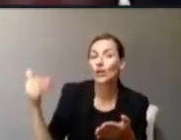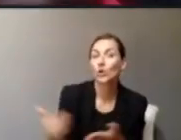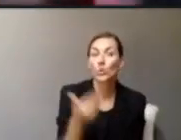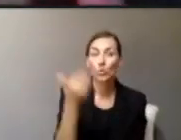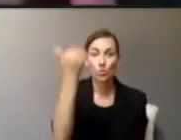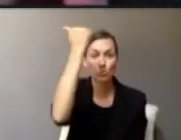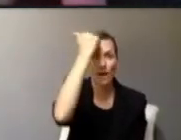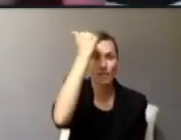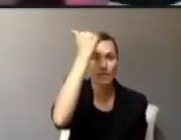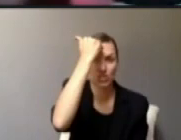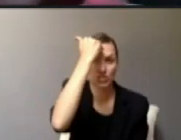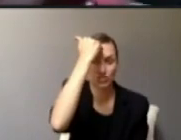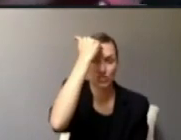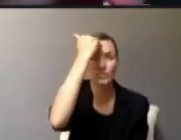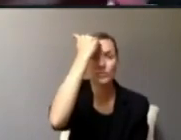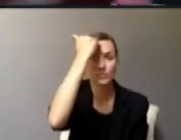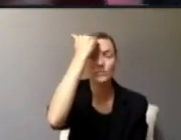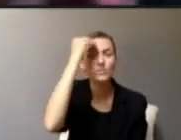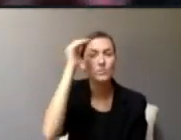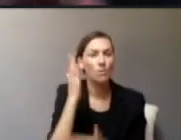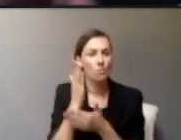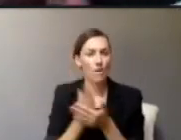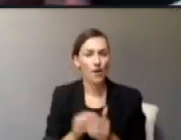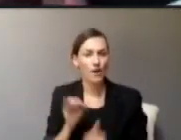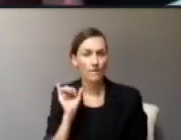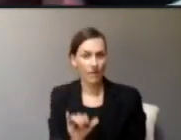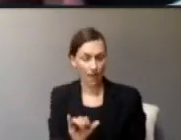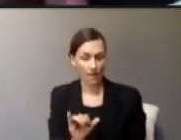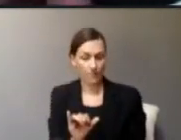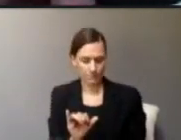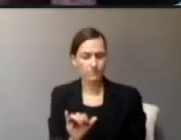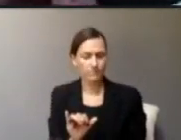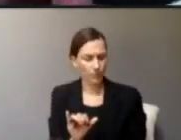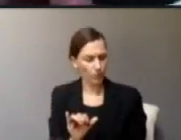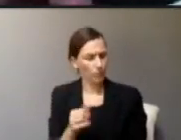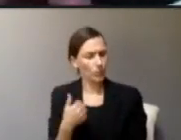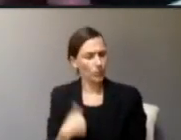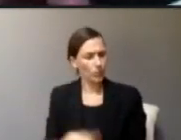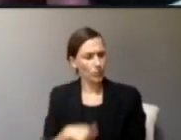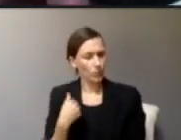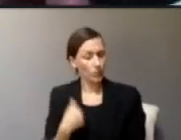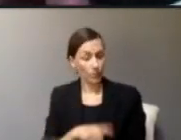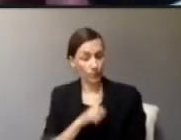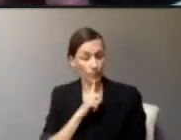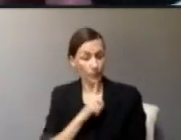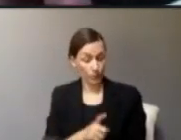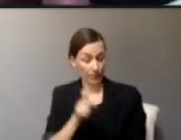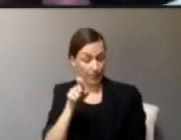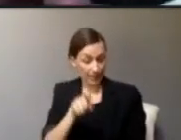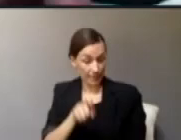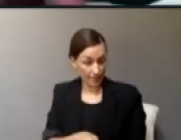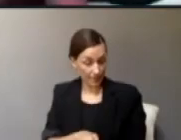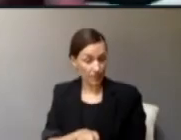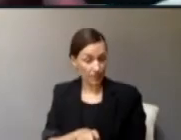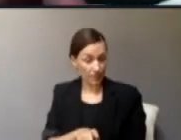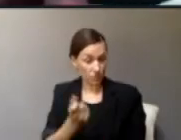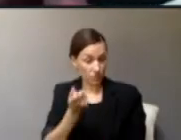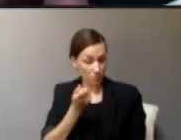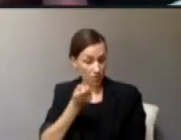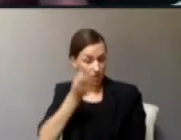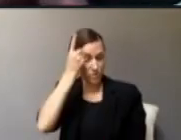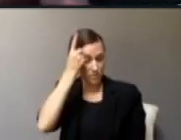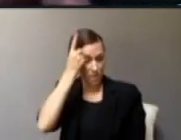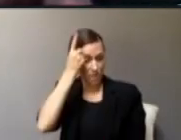knowledge. So, you know, part of that, as I say that, I think that what we really need to hear about